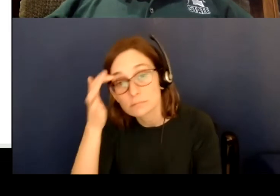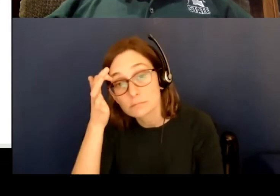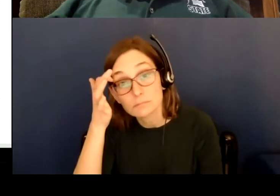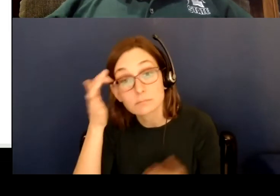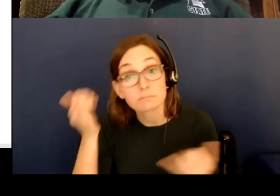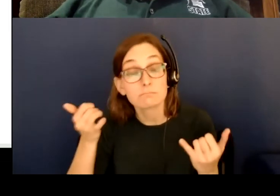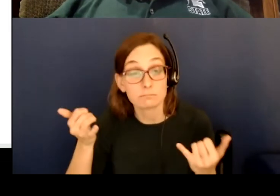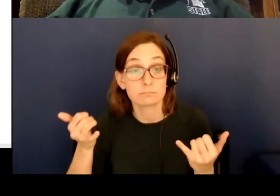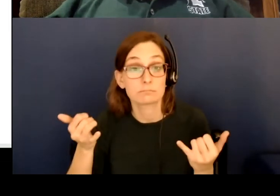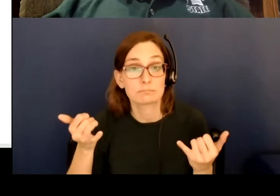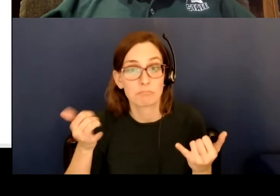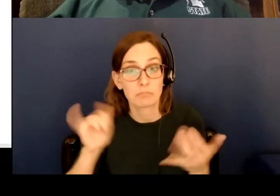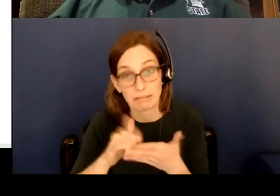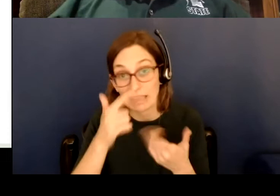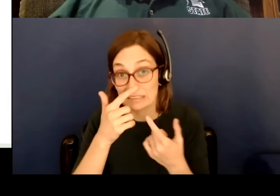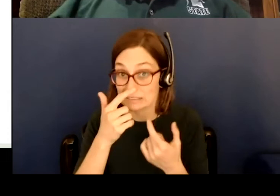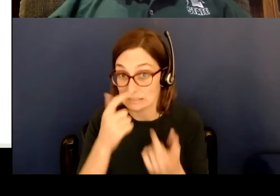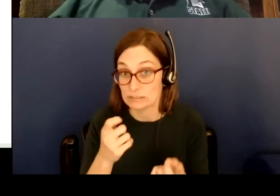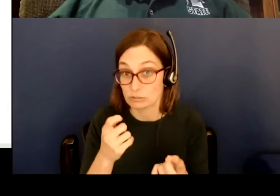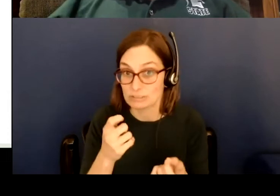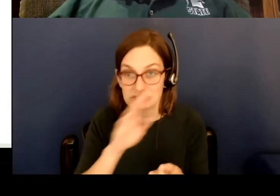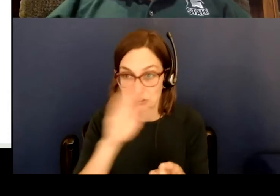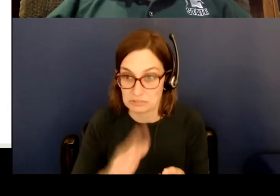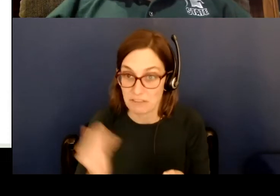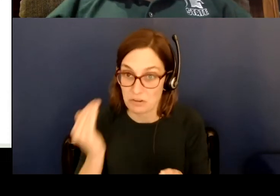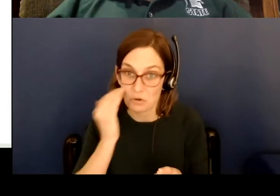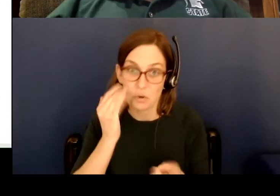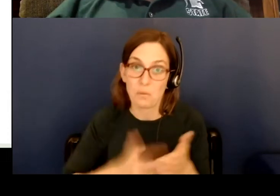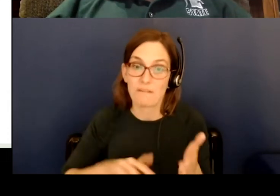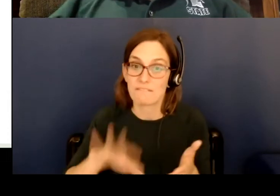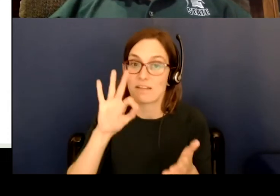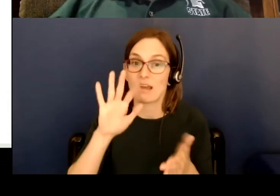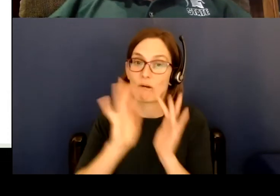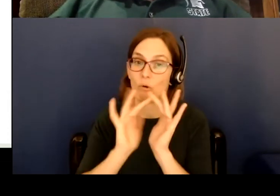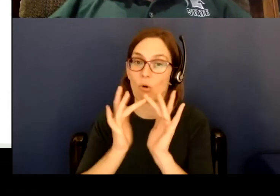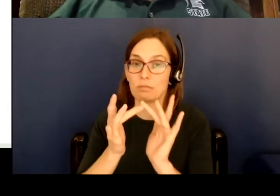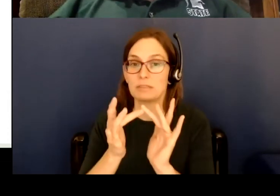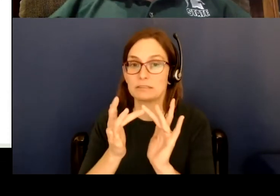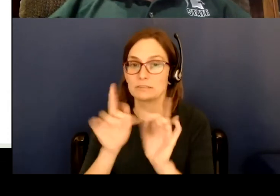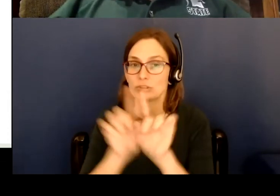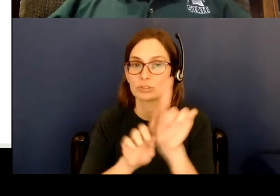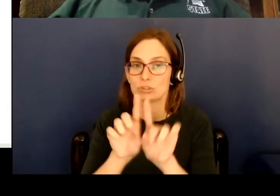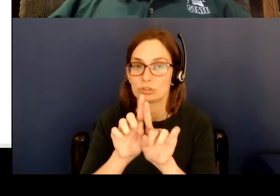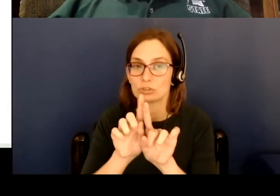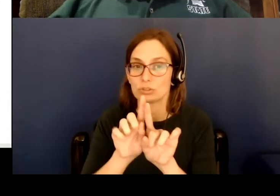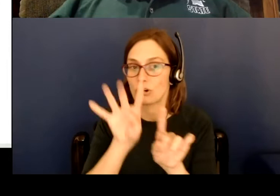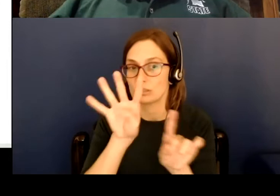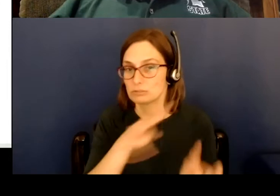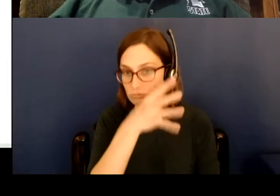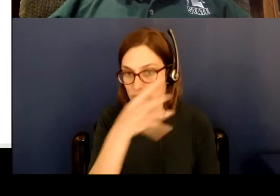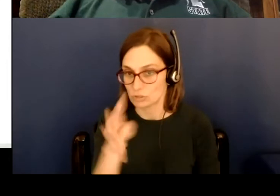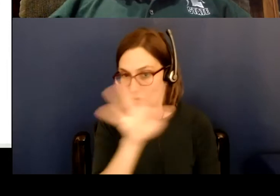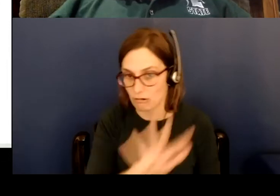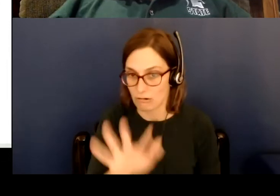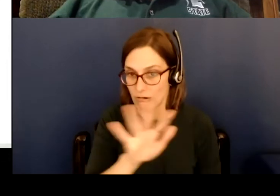Now, that makes it interesting because you never know what you're going to find on the internet. Here's a star chart, some of the ones I look at, and it